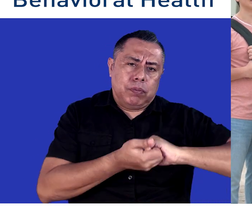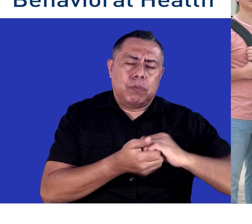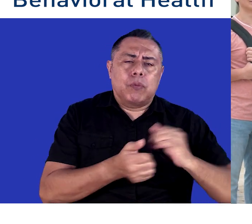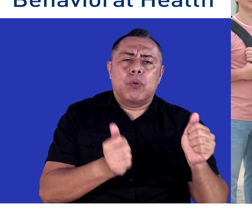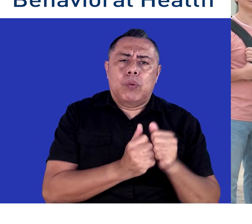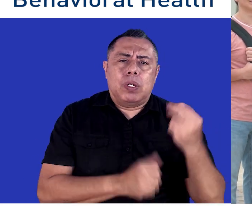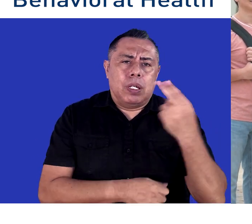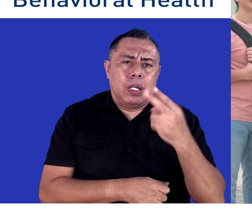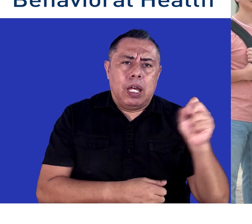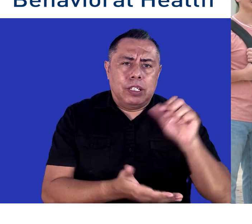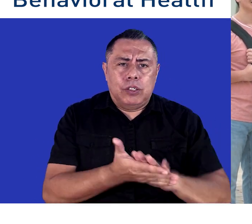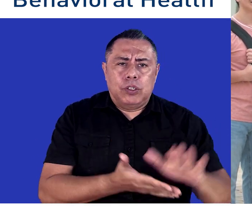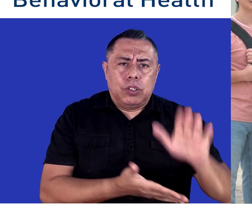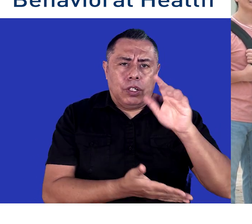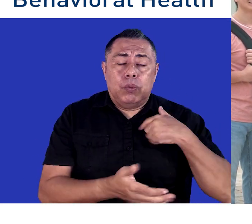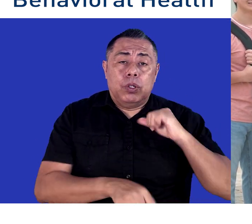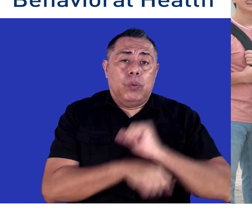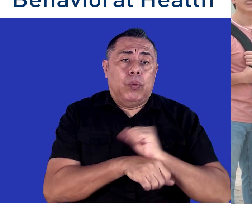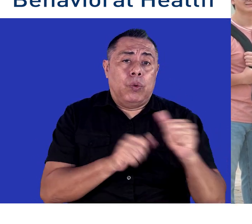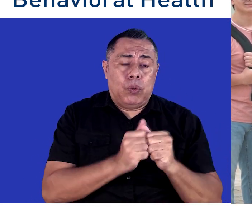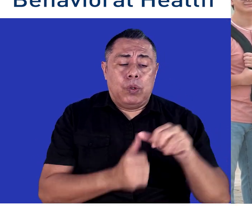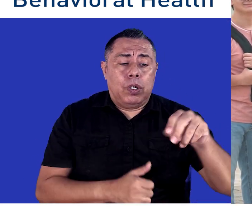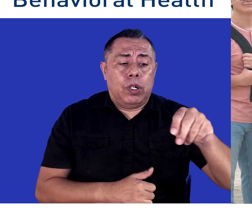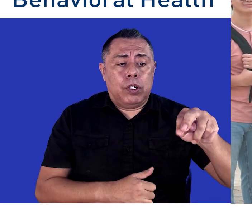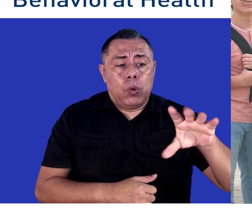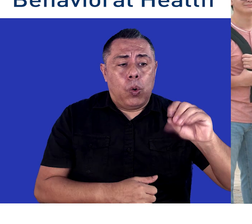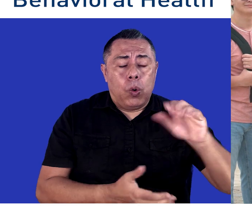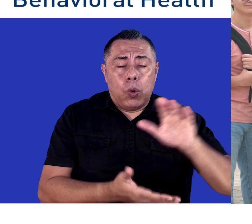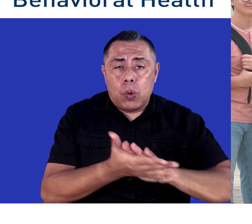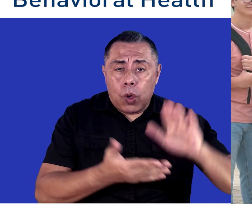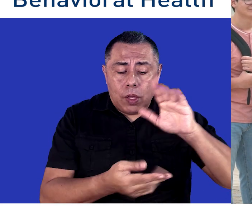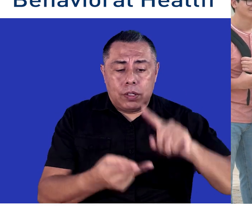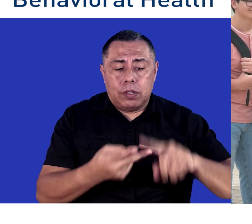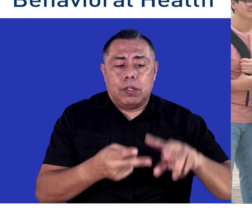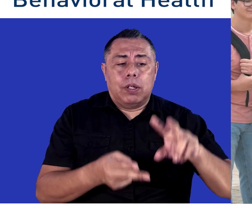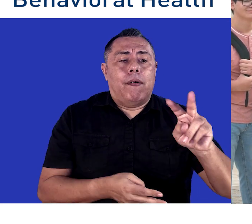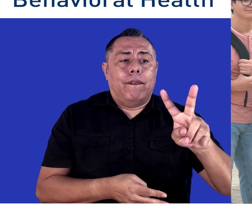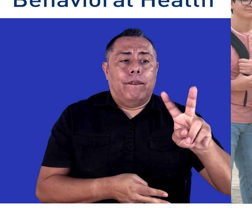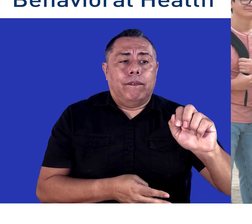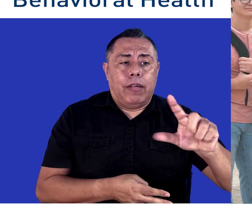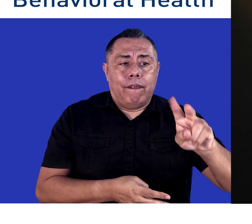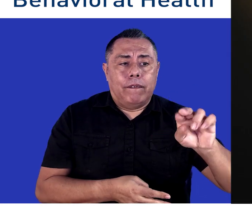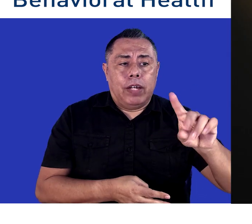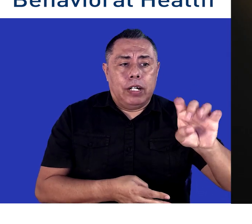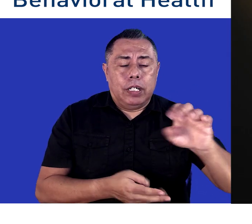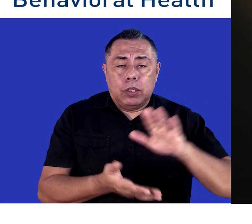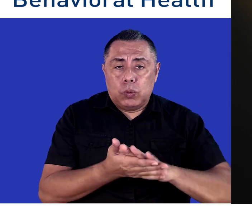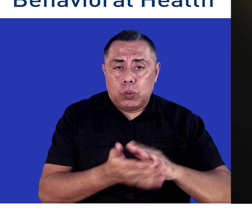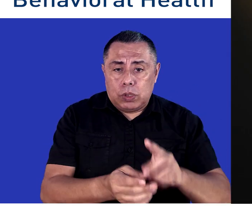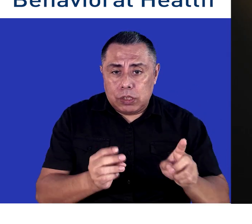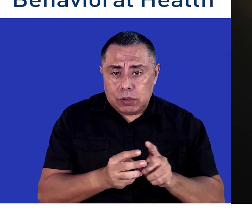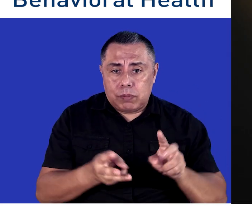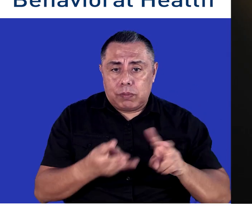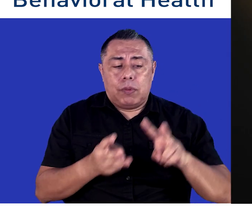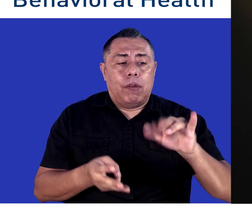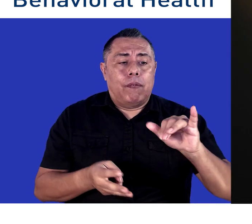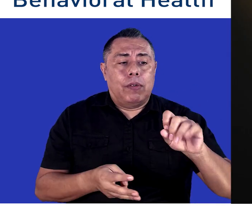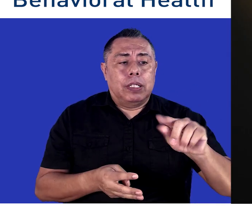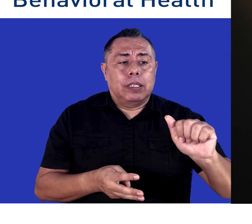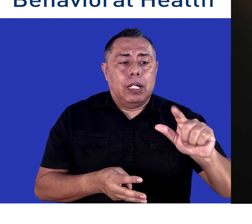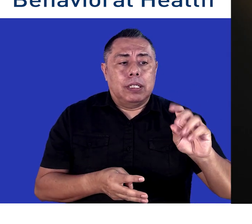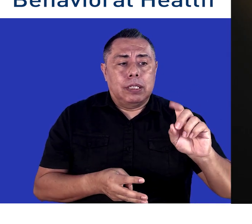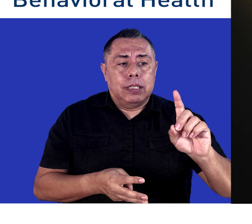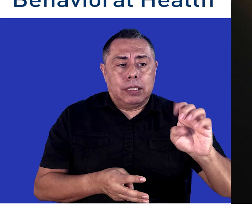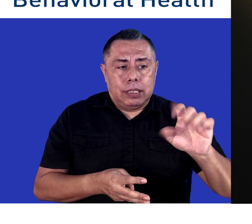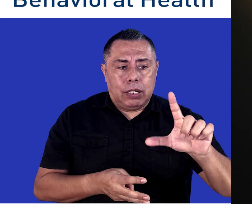partnerships with high schools and colleges. We collaborate with partnerships such as Norco College, Val Verde Unified School District, Vista